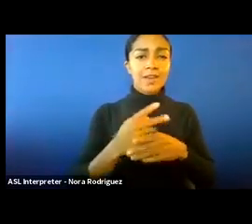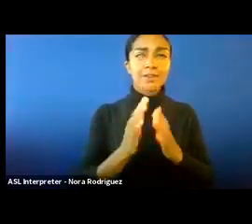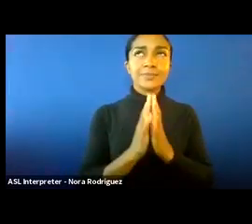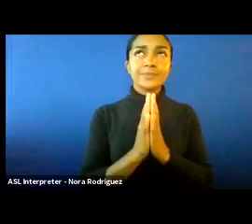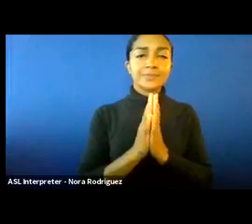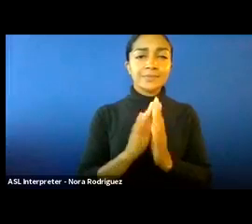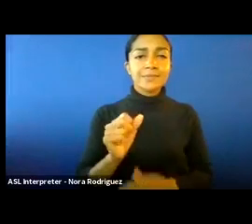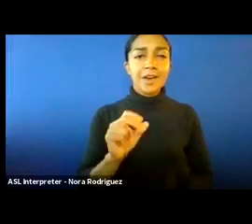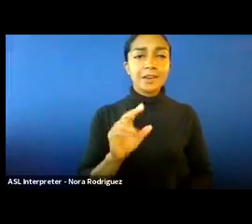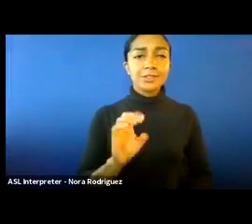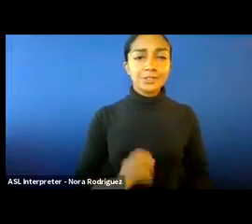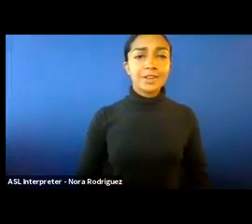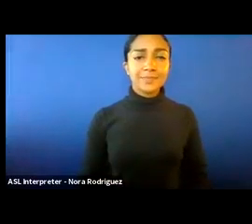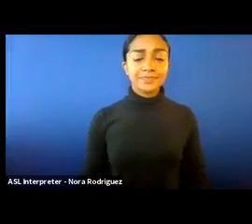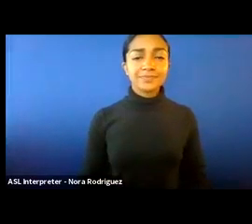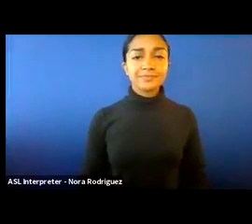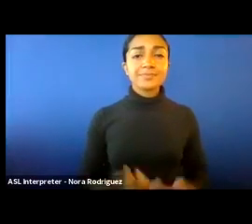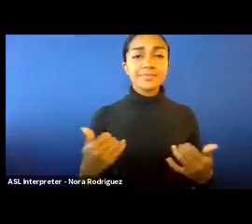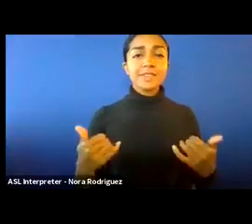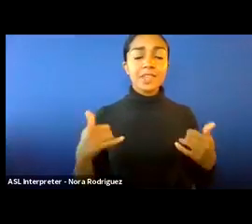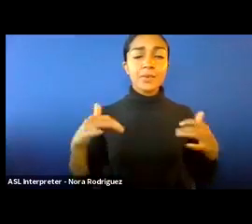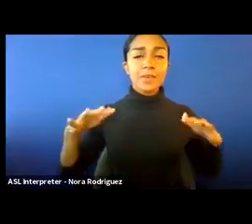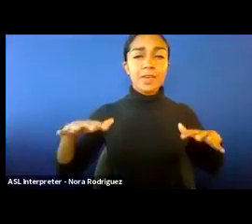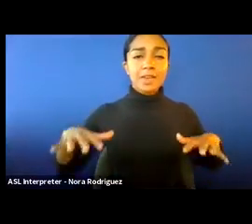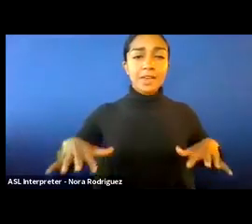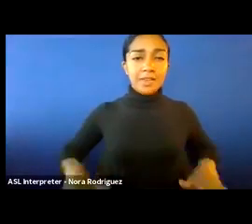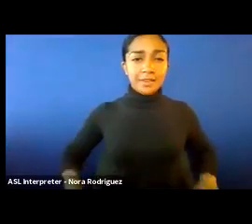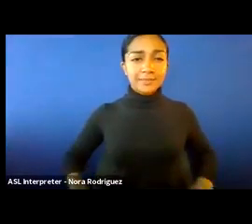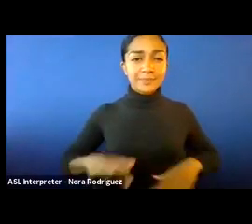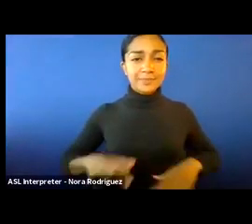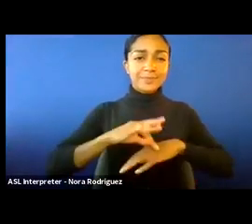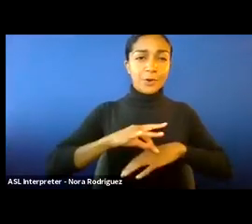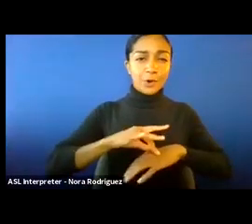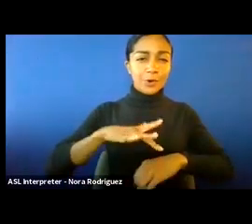We reach now towards the earth.